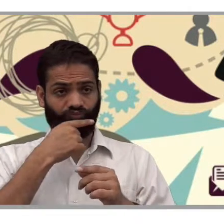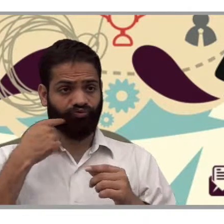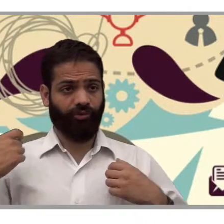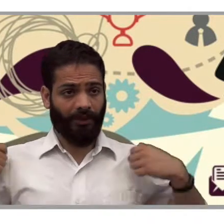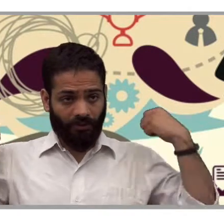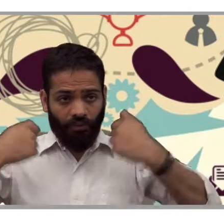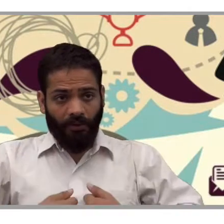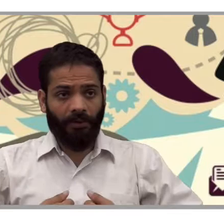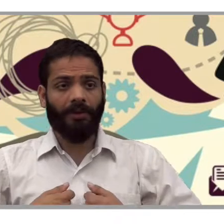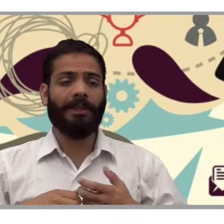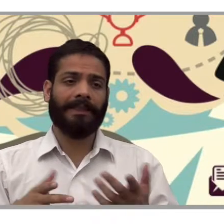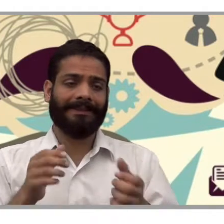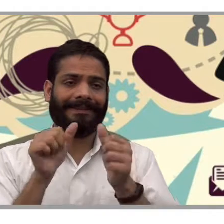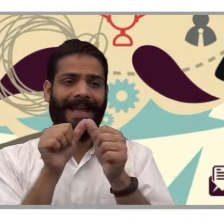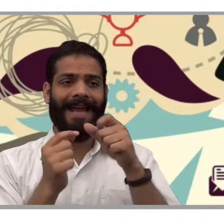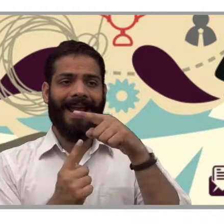or a red shirt.